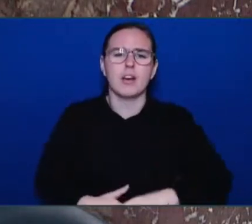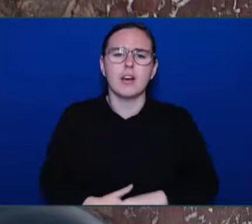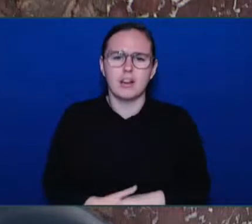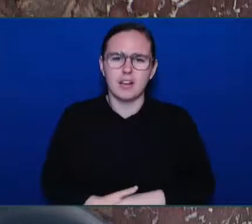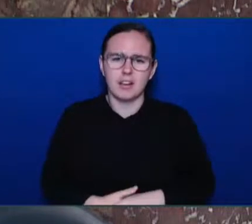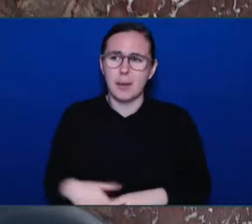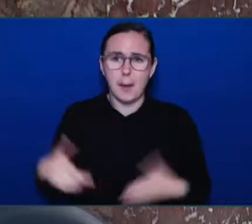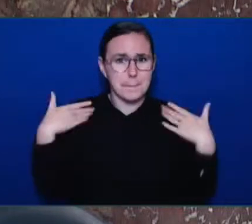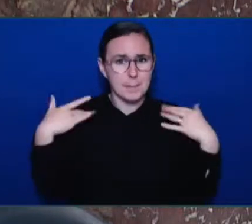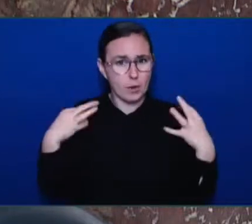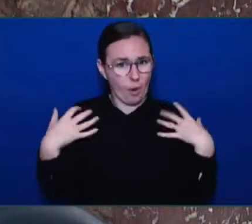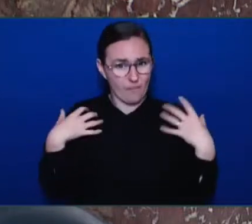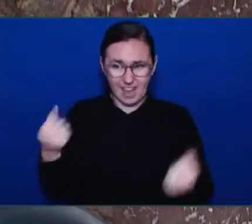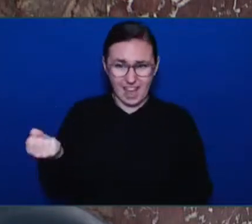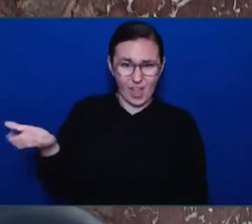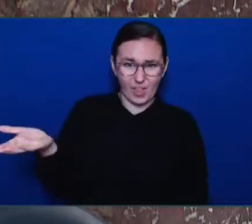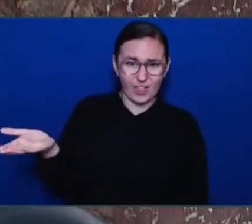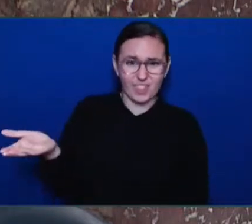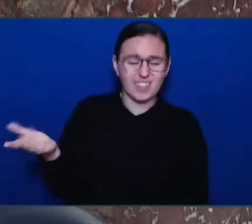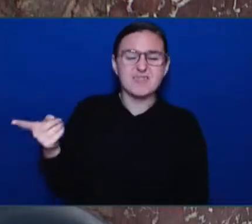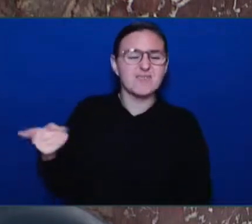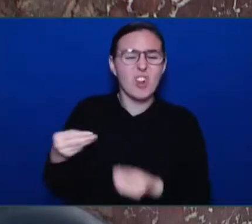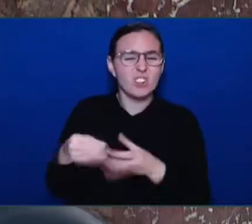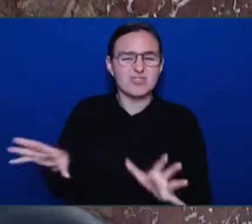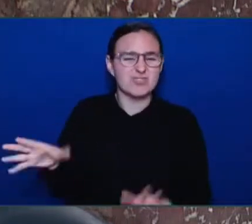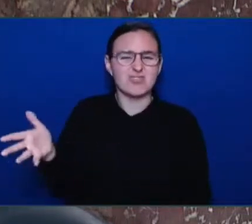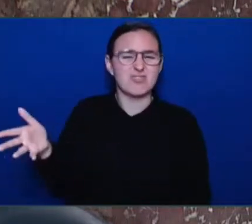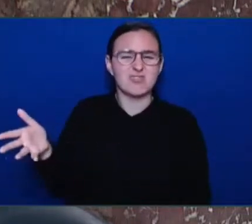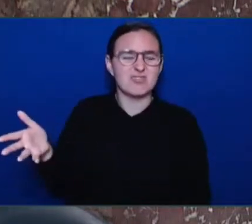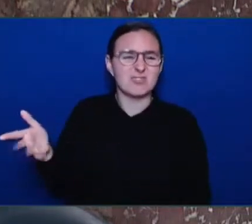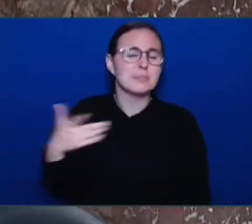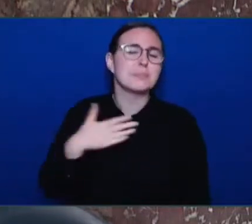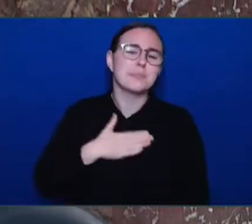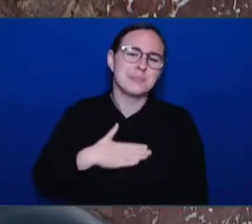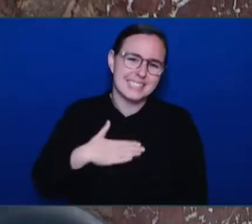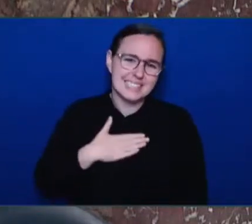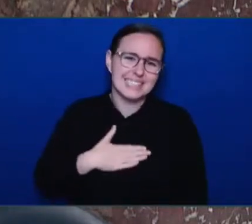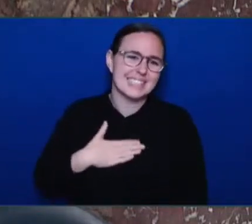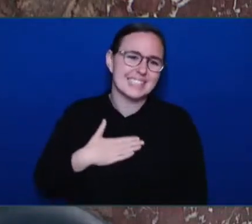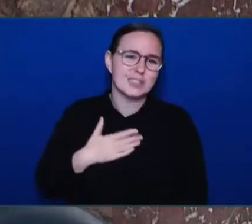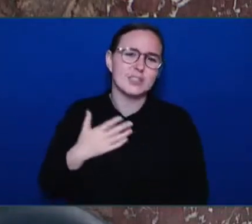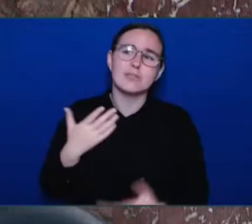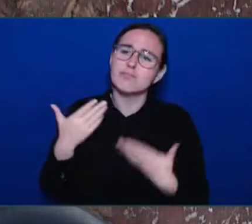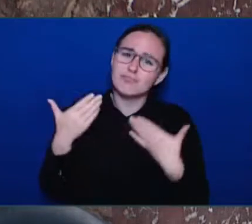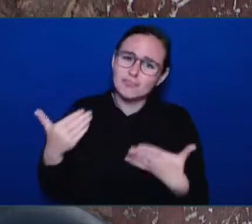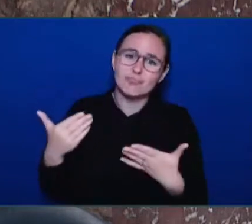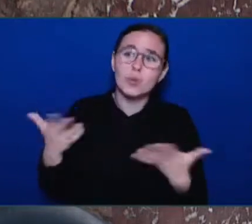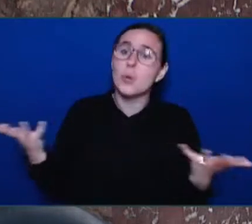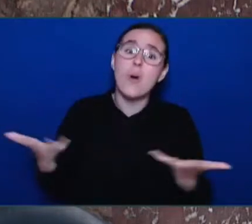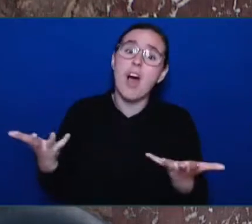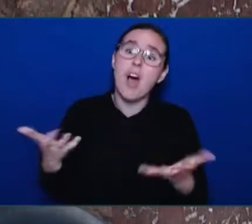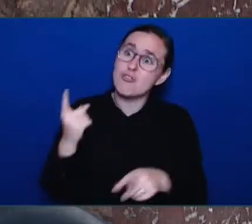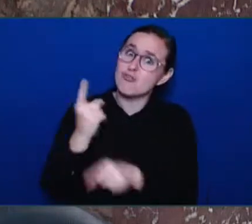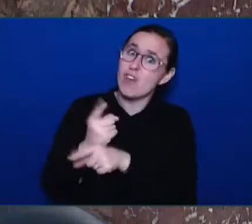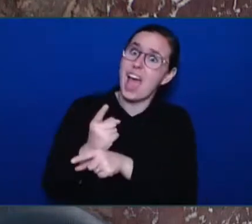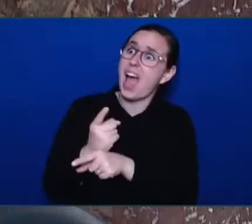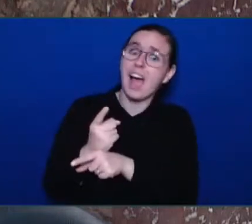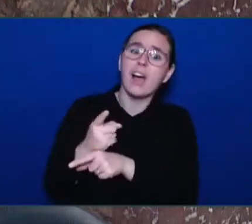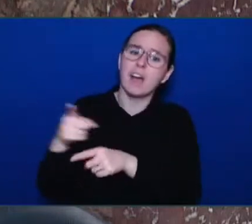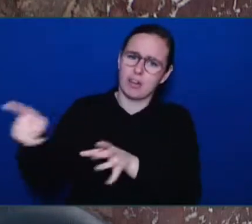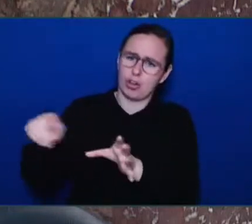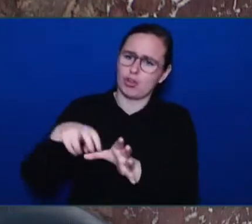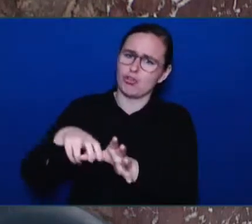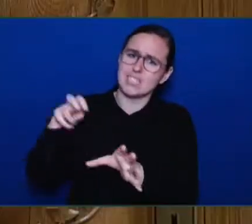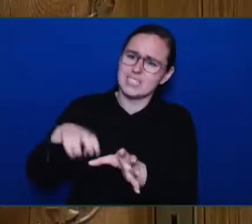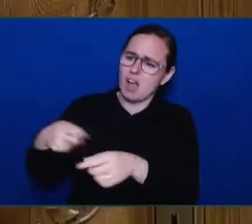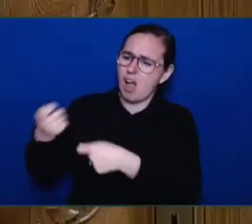the honourable thing, step aside and let somebody else try and fix the broken system that he has overseen?